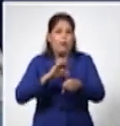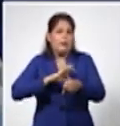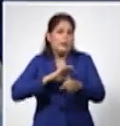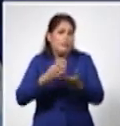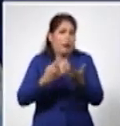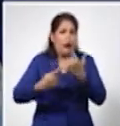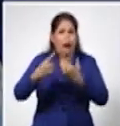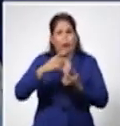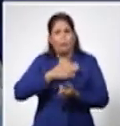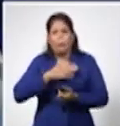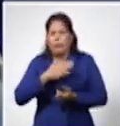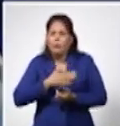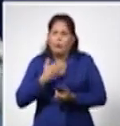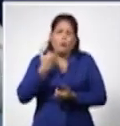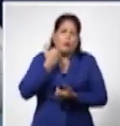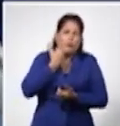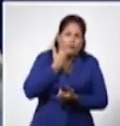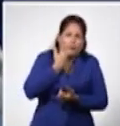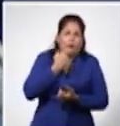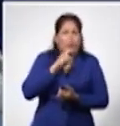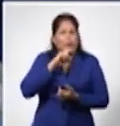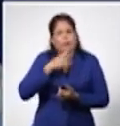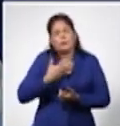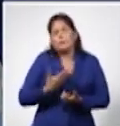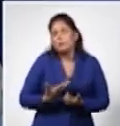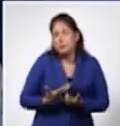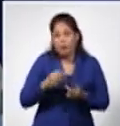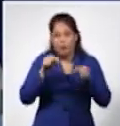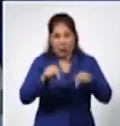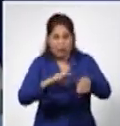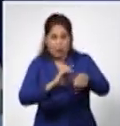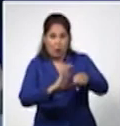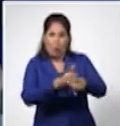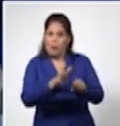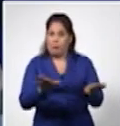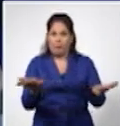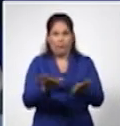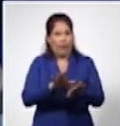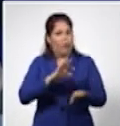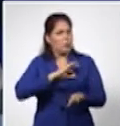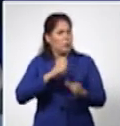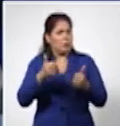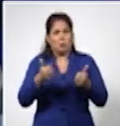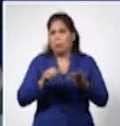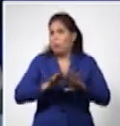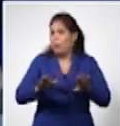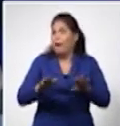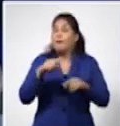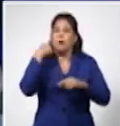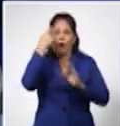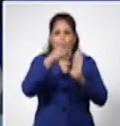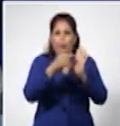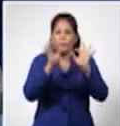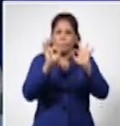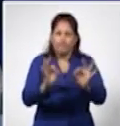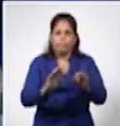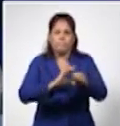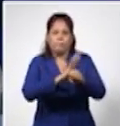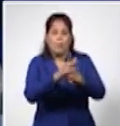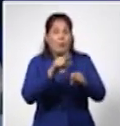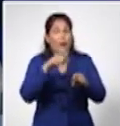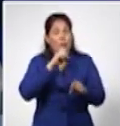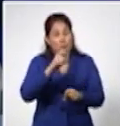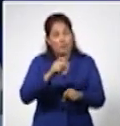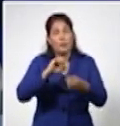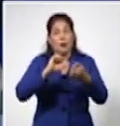have come into contact with. This brings the total number of cases where it has not been possible to determine the source of